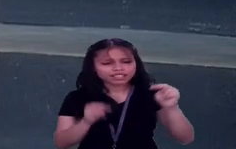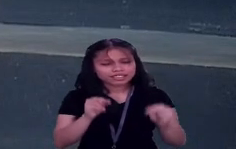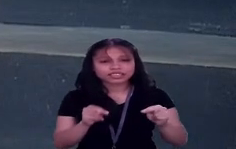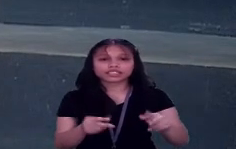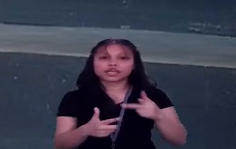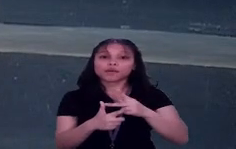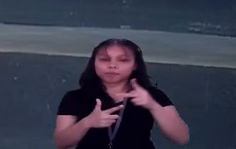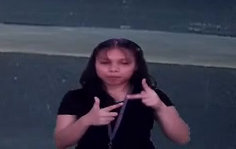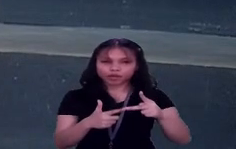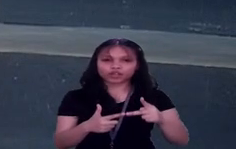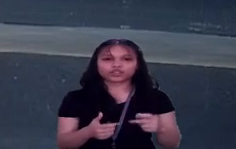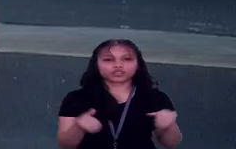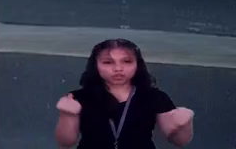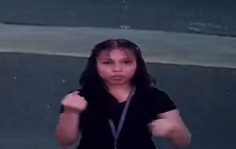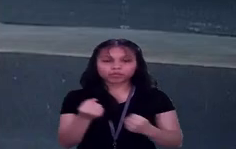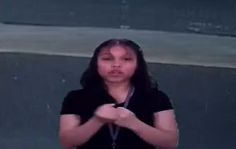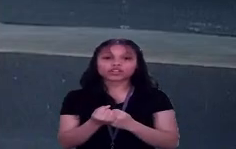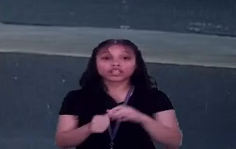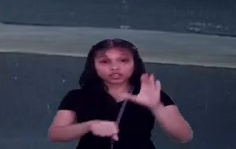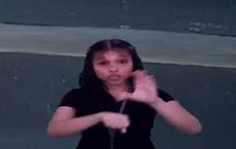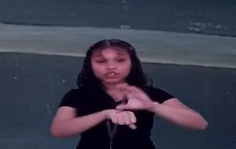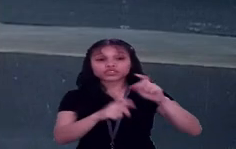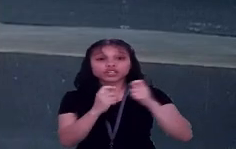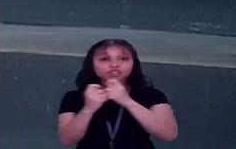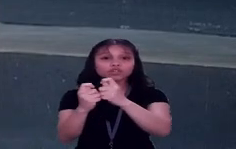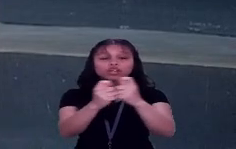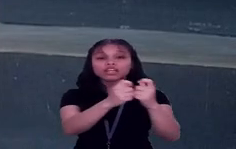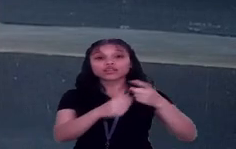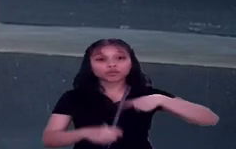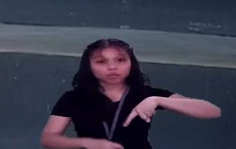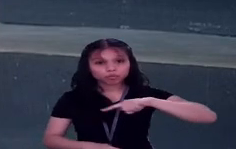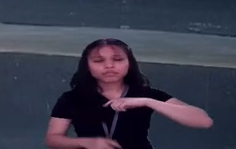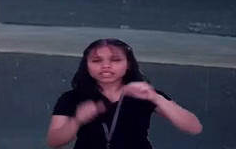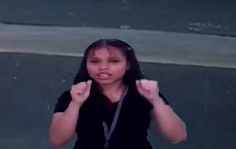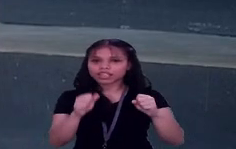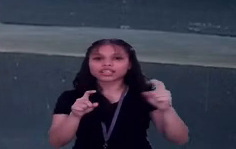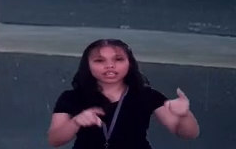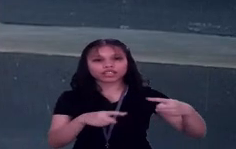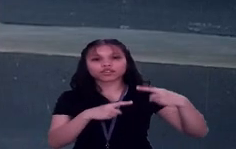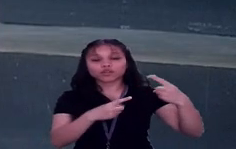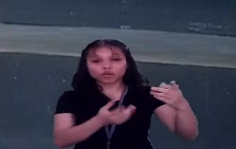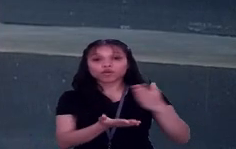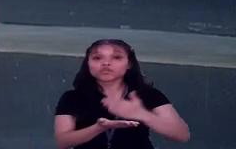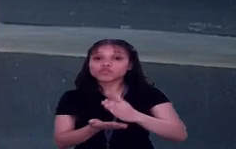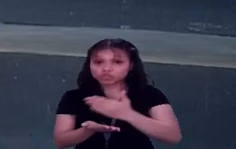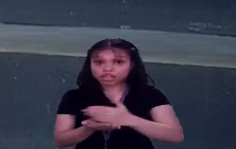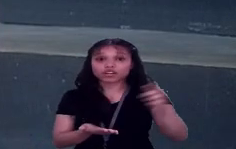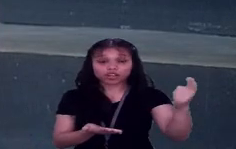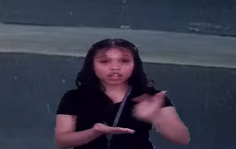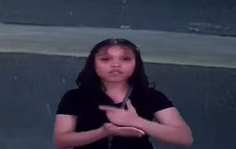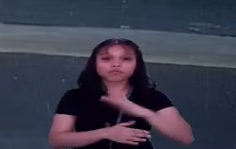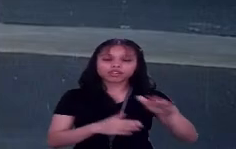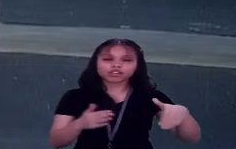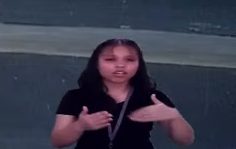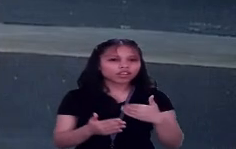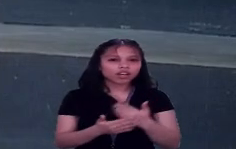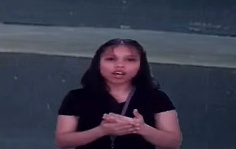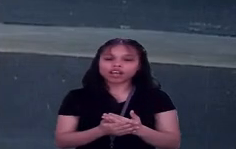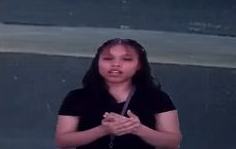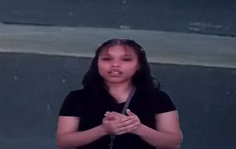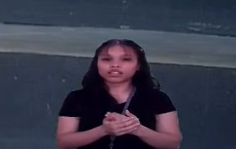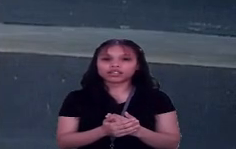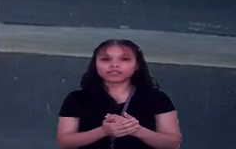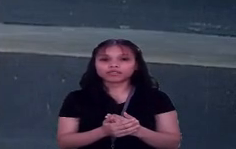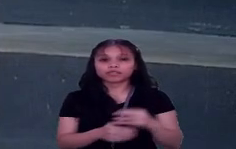your partnership as well. Churches, together, we can spread the gospel to every nation. Together, we can